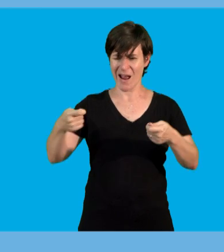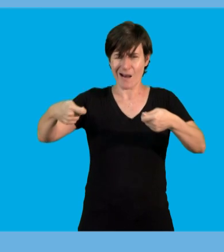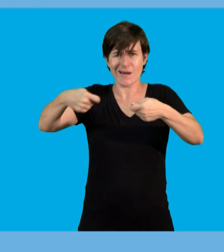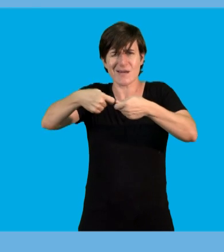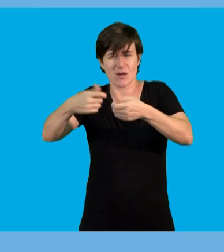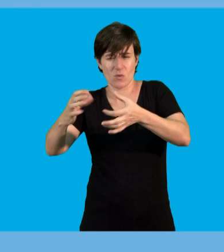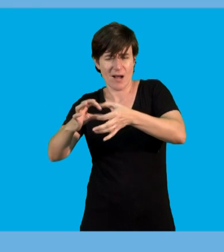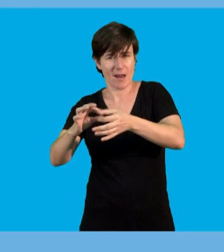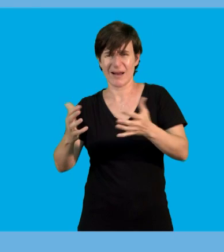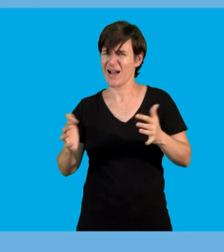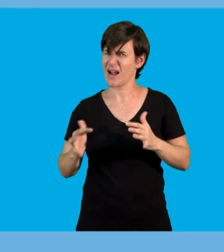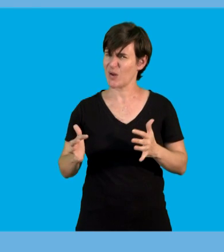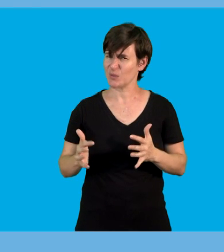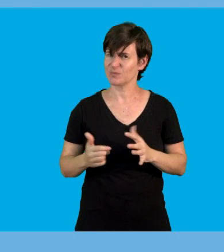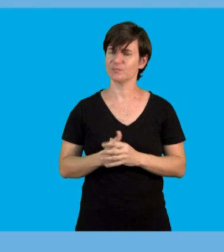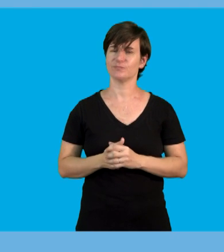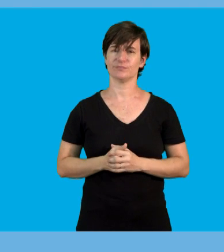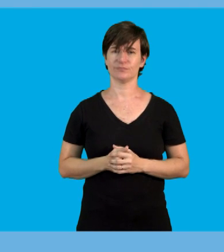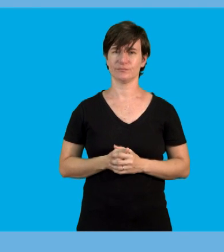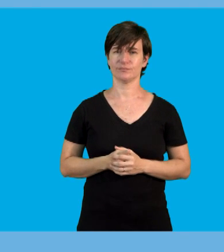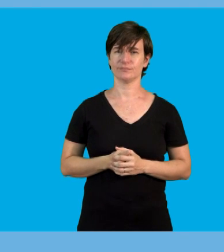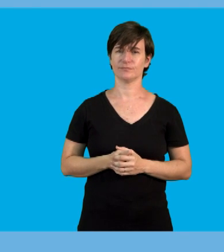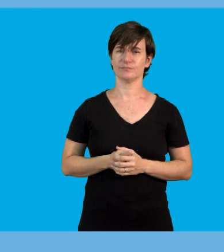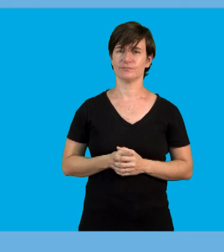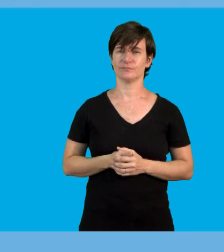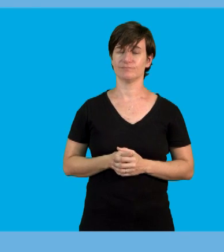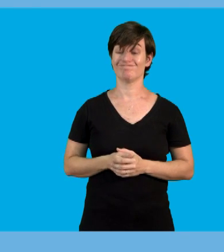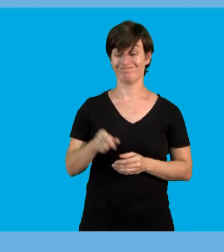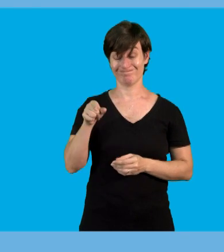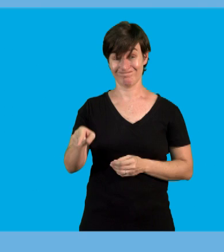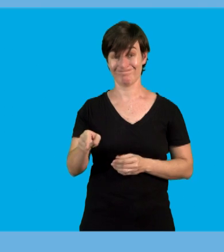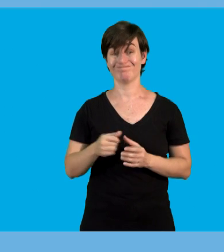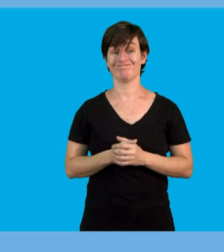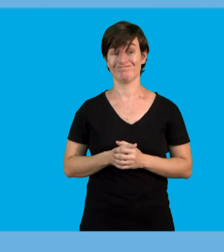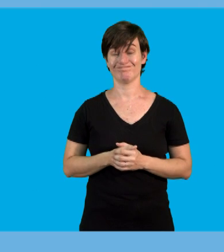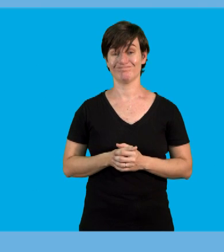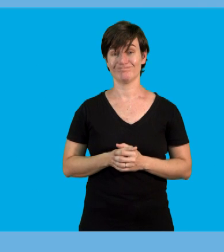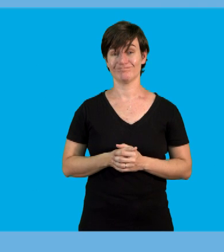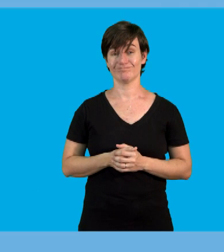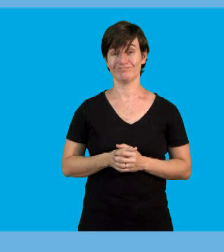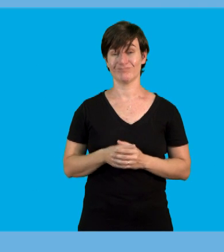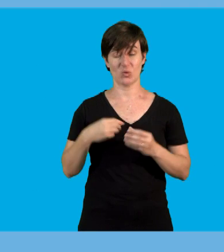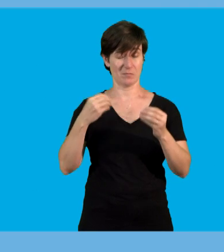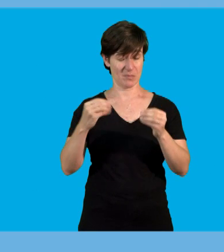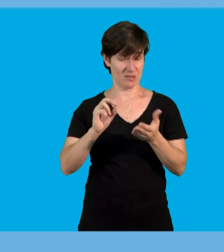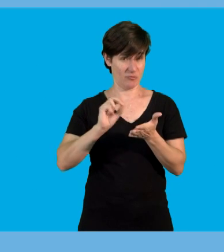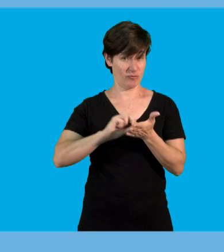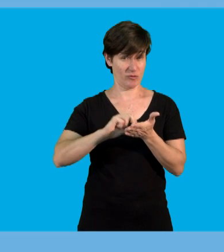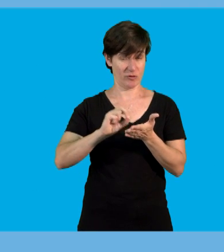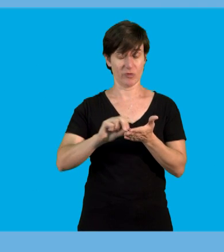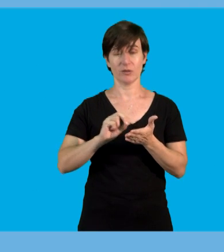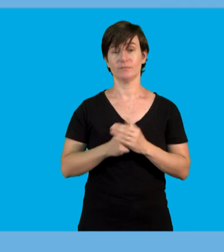So how should this ammeter be connected in a circuit? We're saying that an ammeter